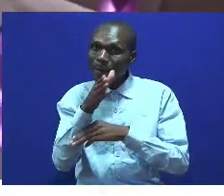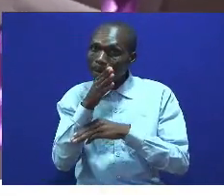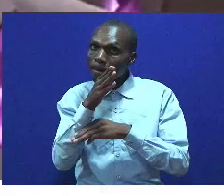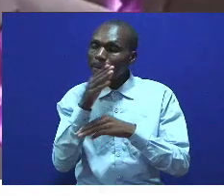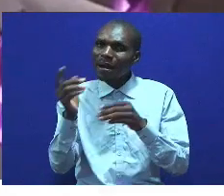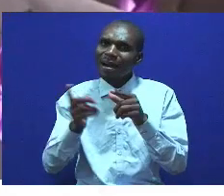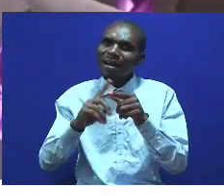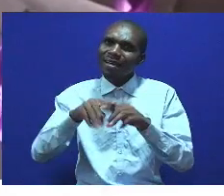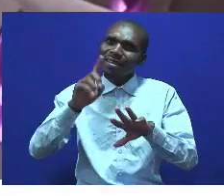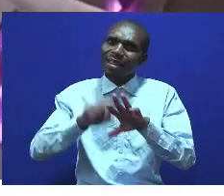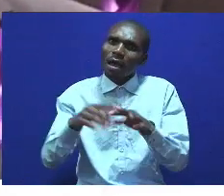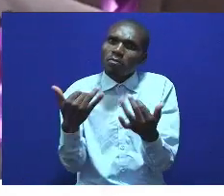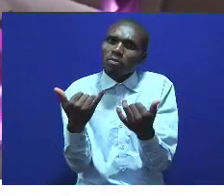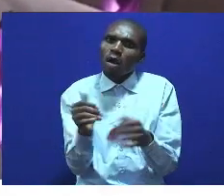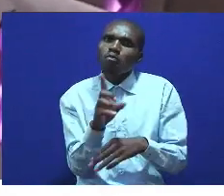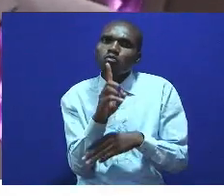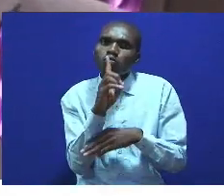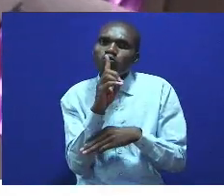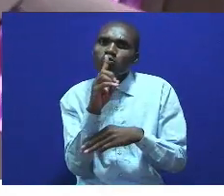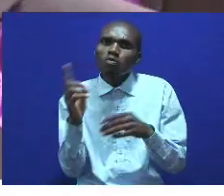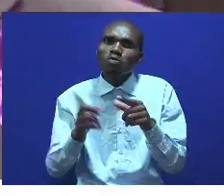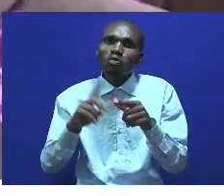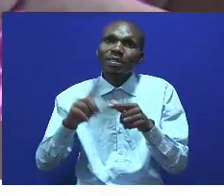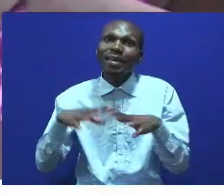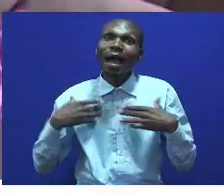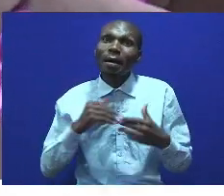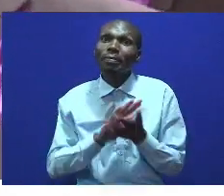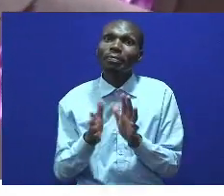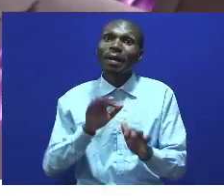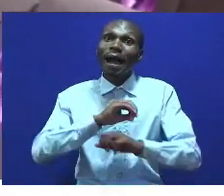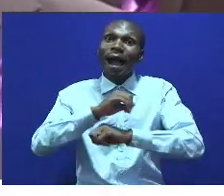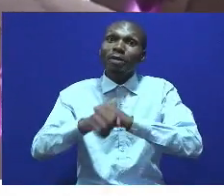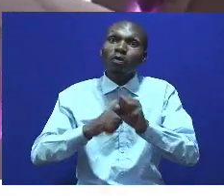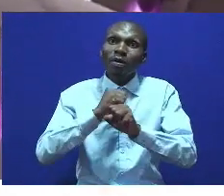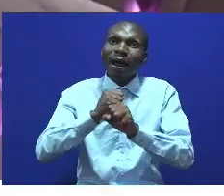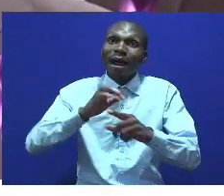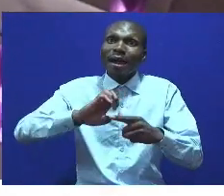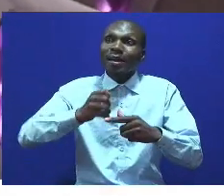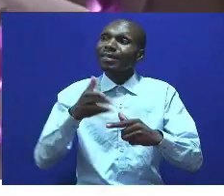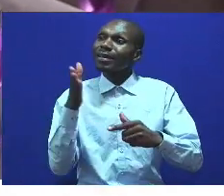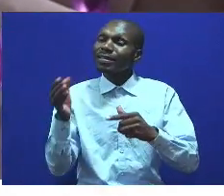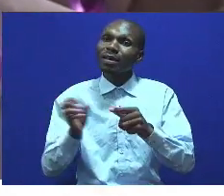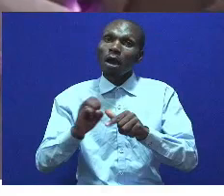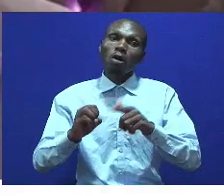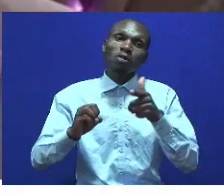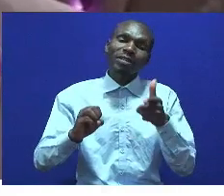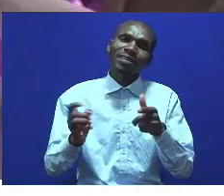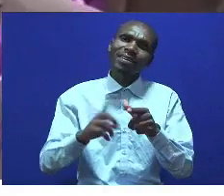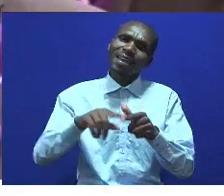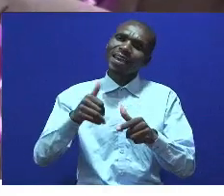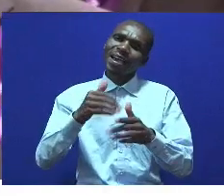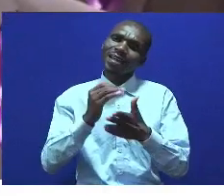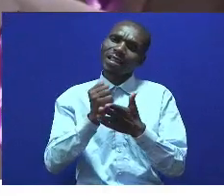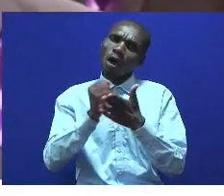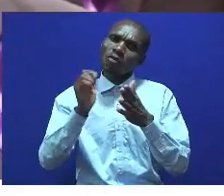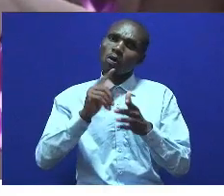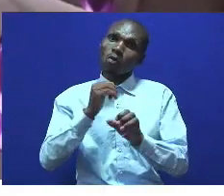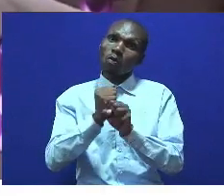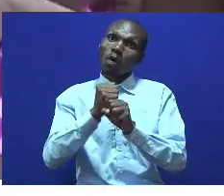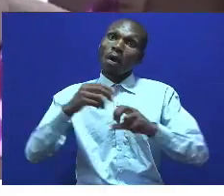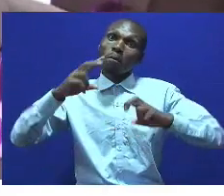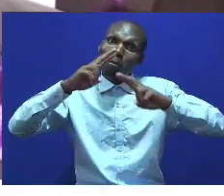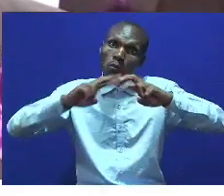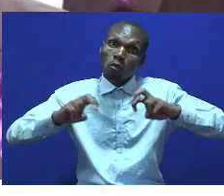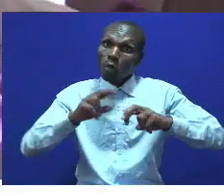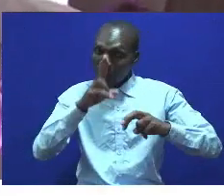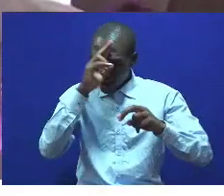is this silence, coupled with the fact that no action whatsoever has been taken either against Honorable Osoro or any of his goons in police uniform, that leads